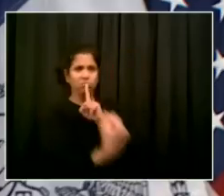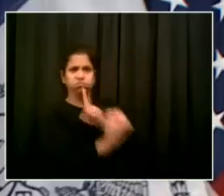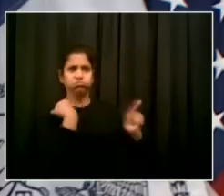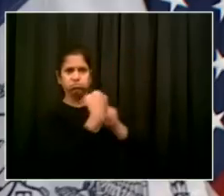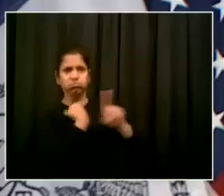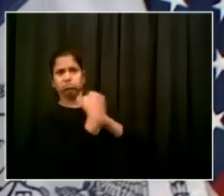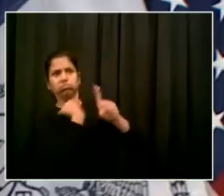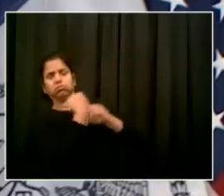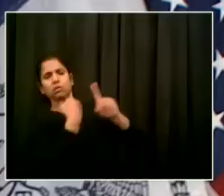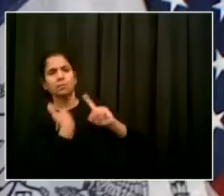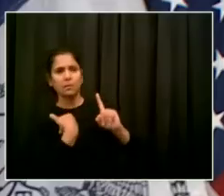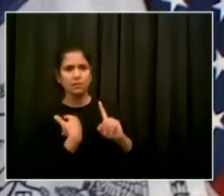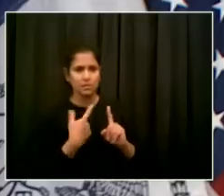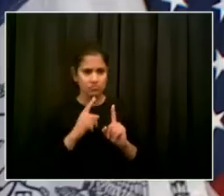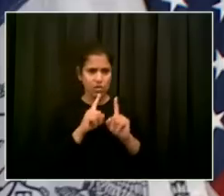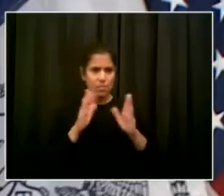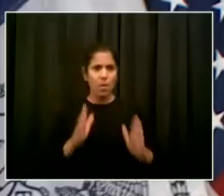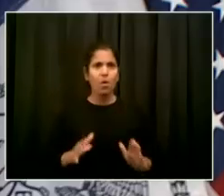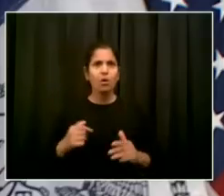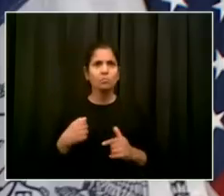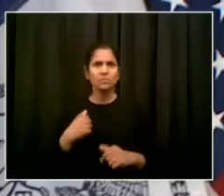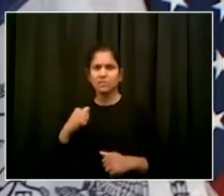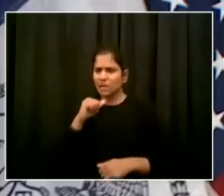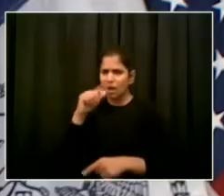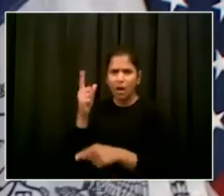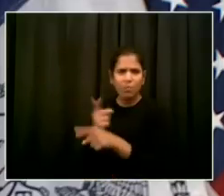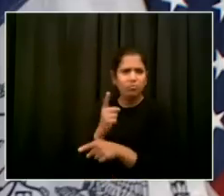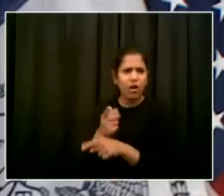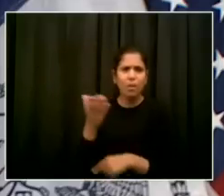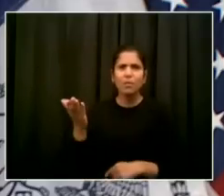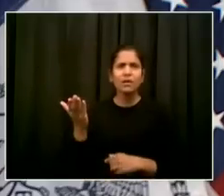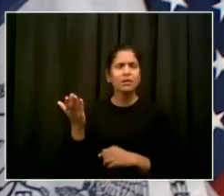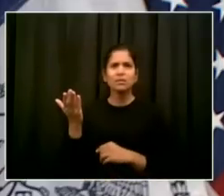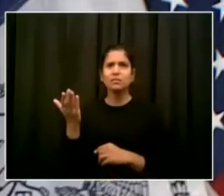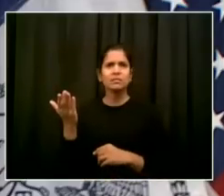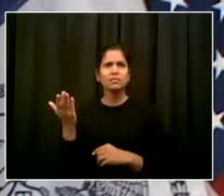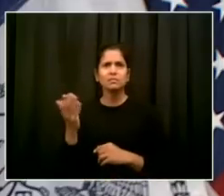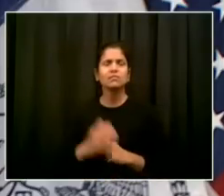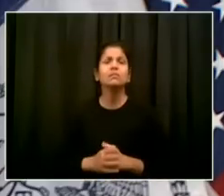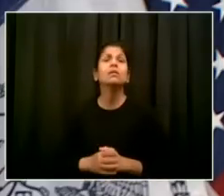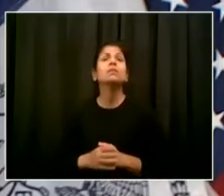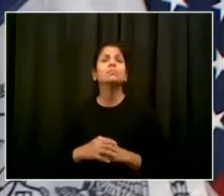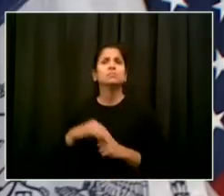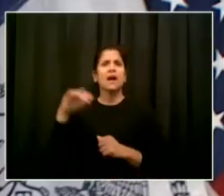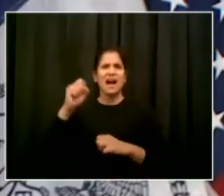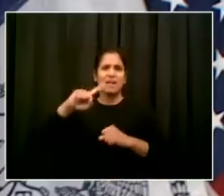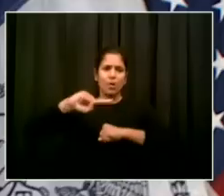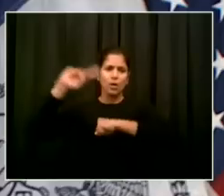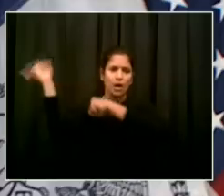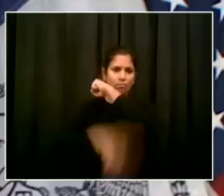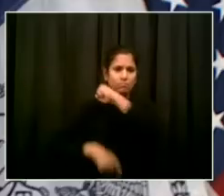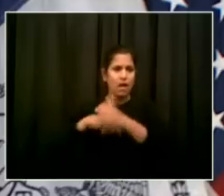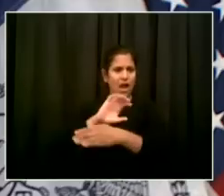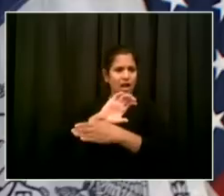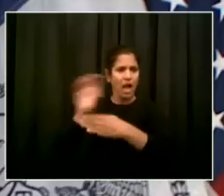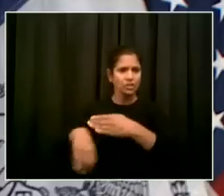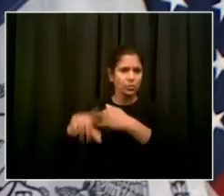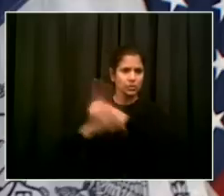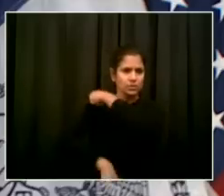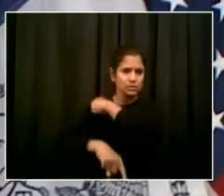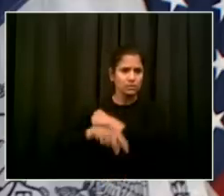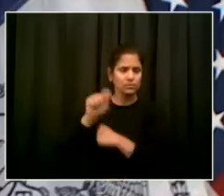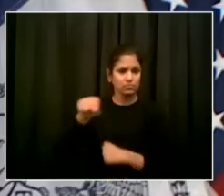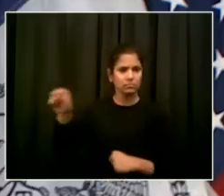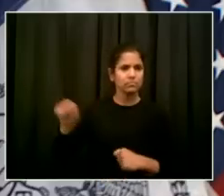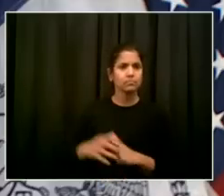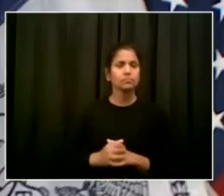here's a mob of people attacking him. It's just unacceptable. There need to be consequences for that. The situation